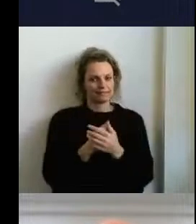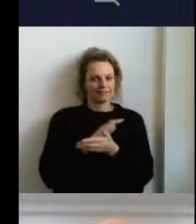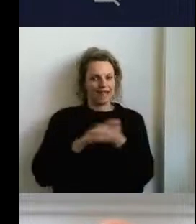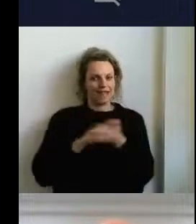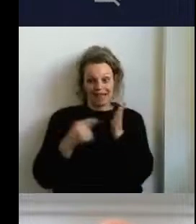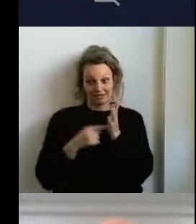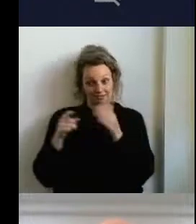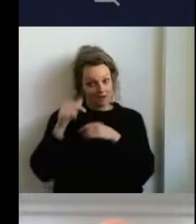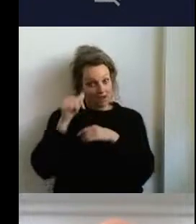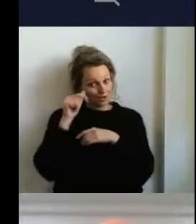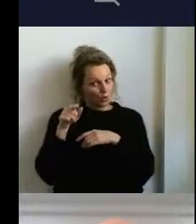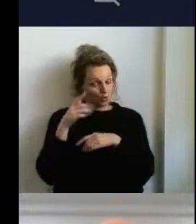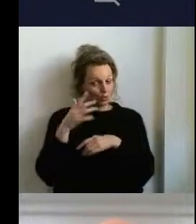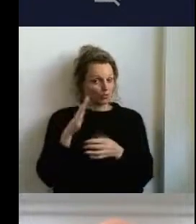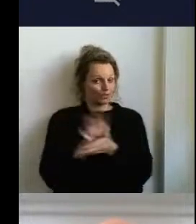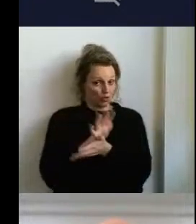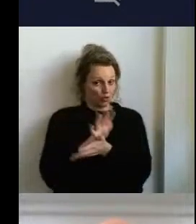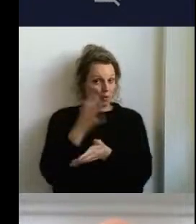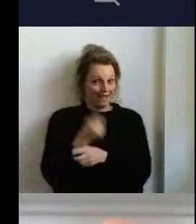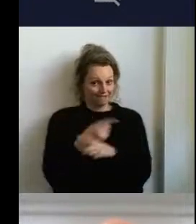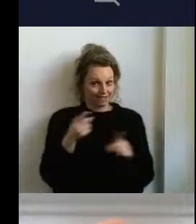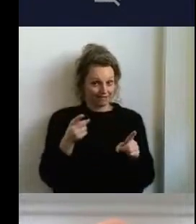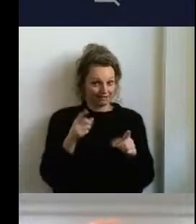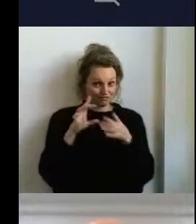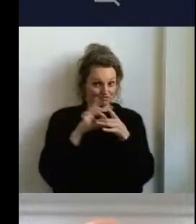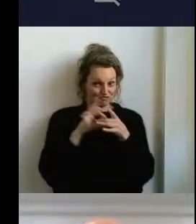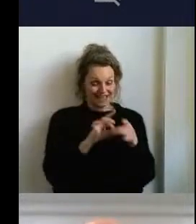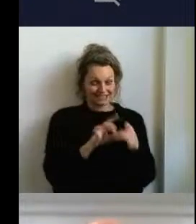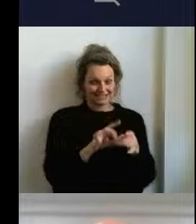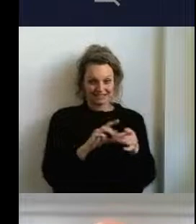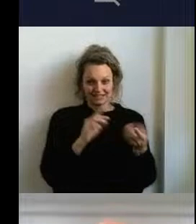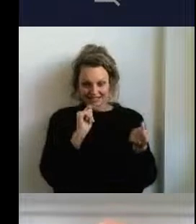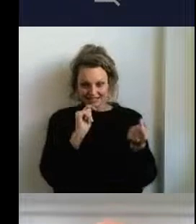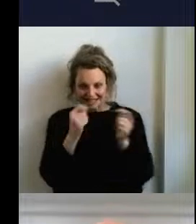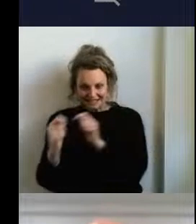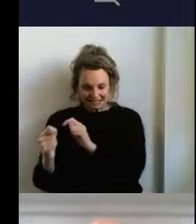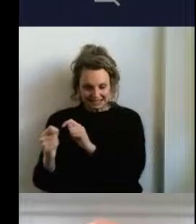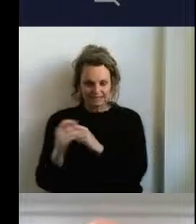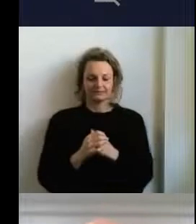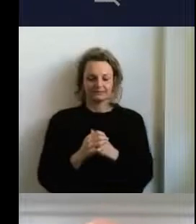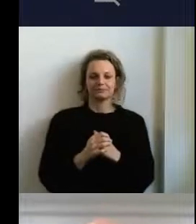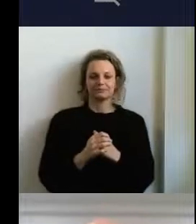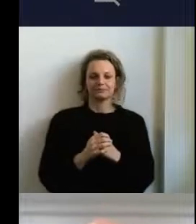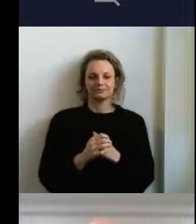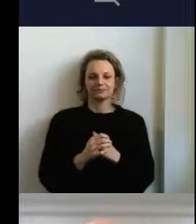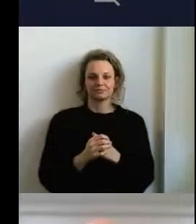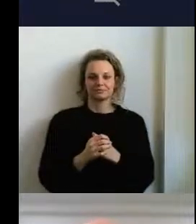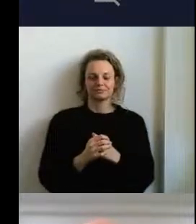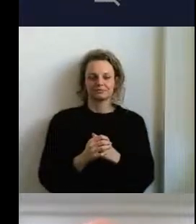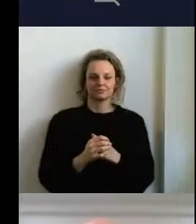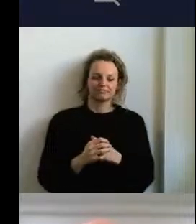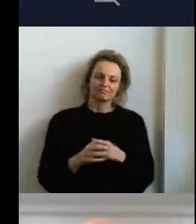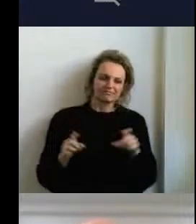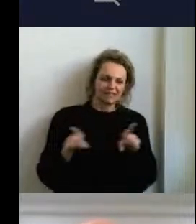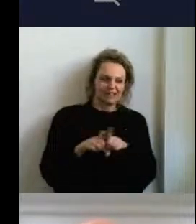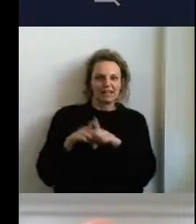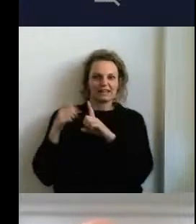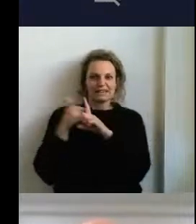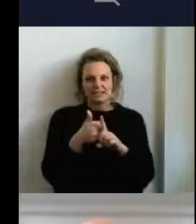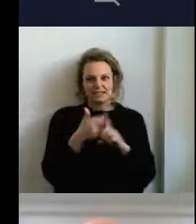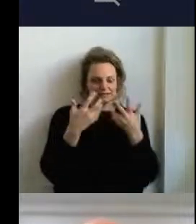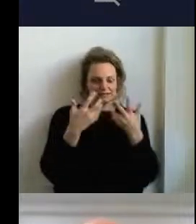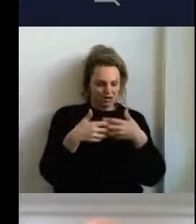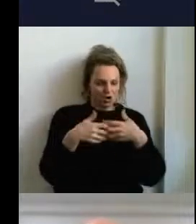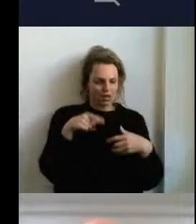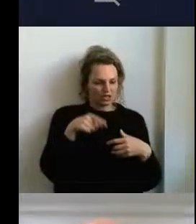related settings. It makes it pretty optimal for you. Is that right? I think think of it like accessibility or assistive technology as a